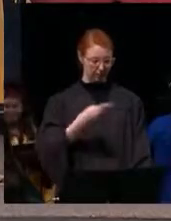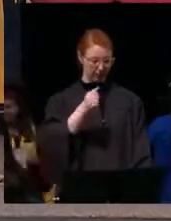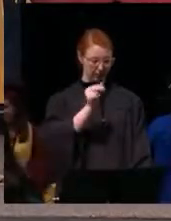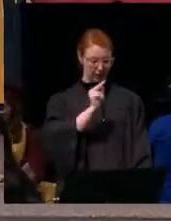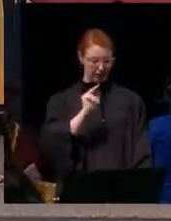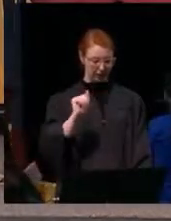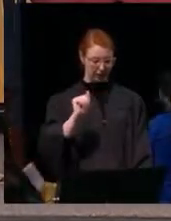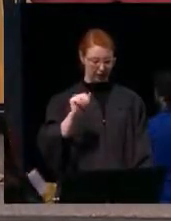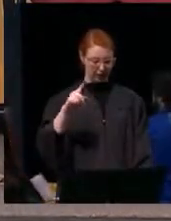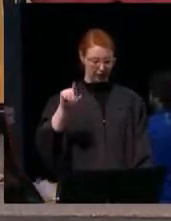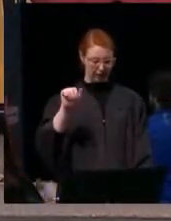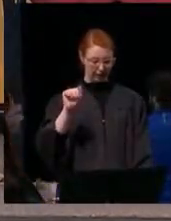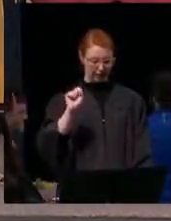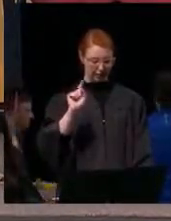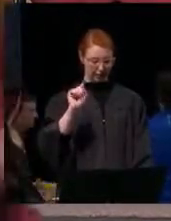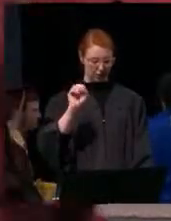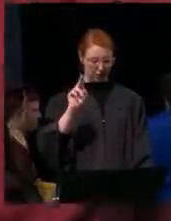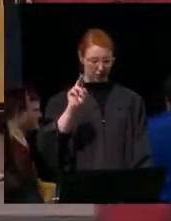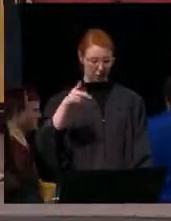Hannah Zastipal.